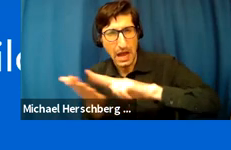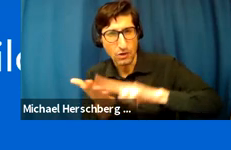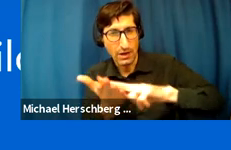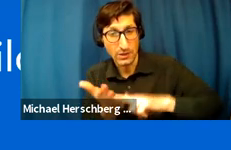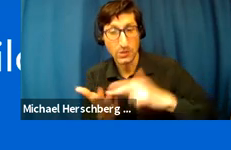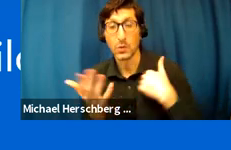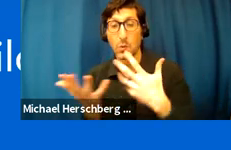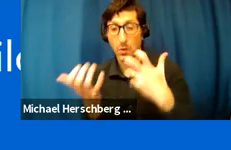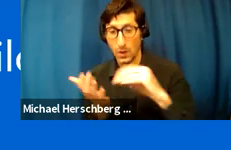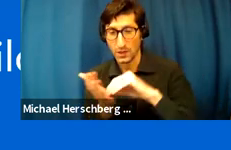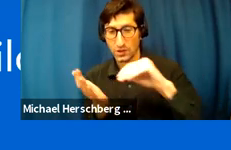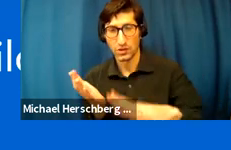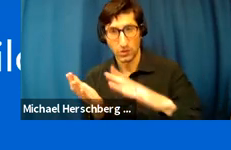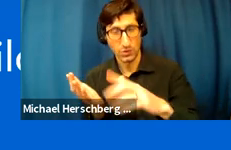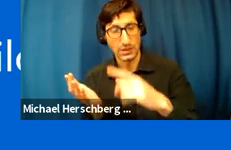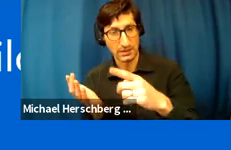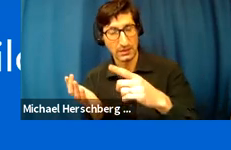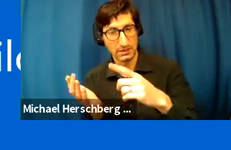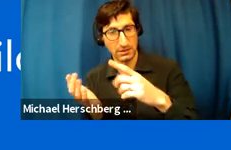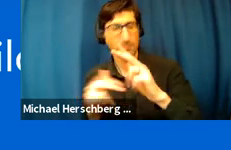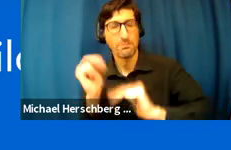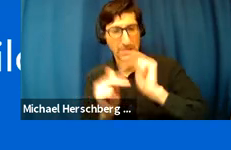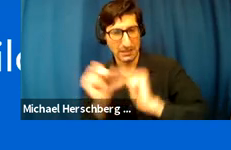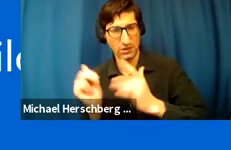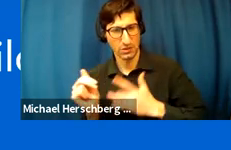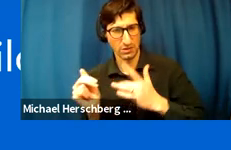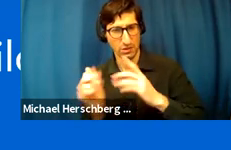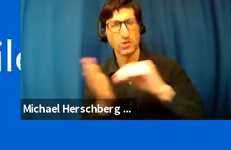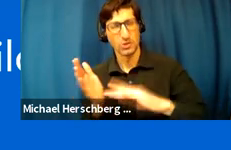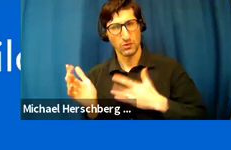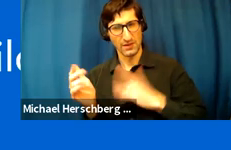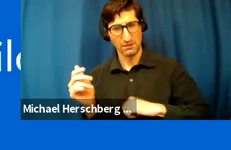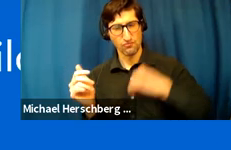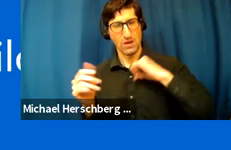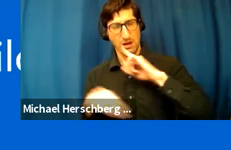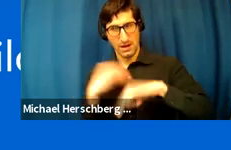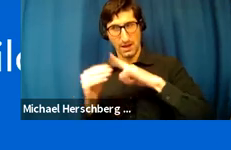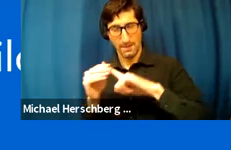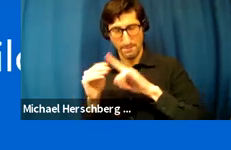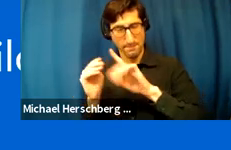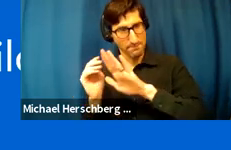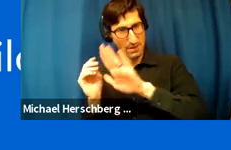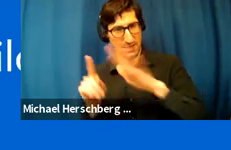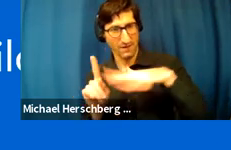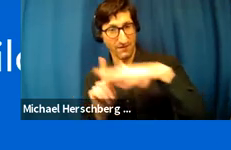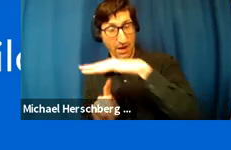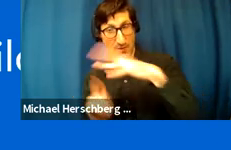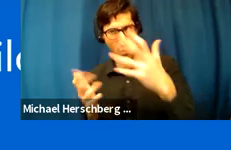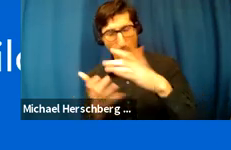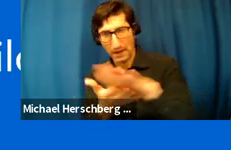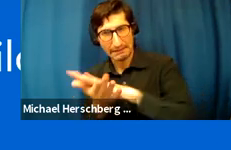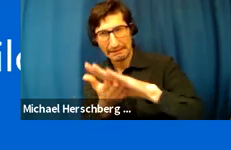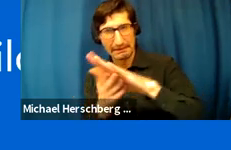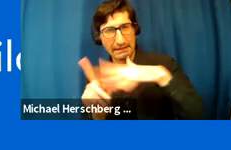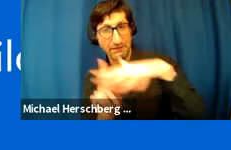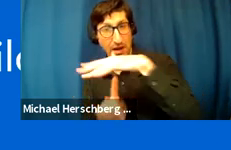to be a point of pride and for our students to have access to the latest technology for learning and the best and cleanest environments. We know that